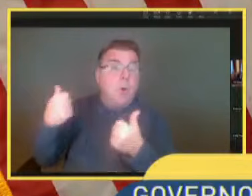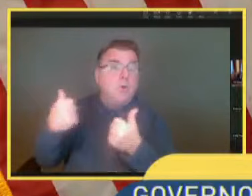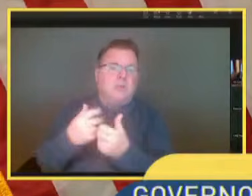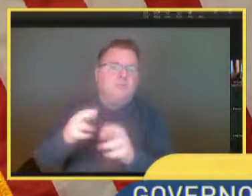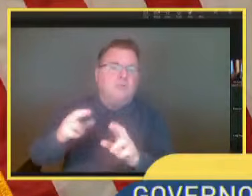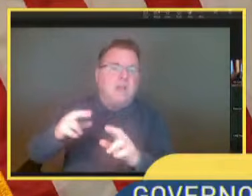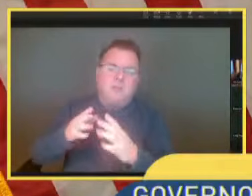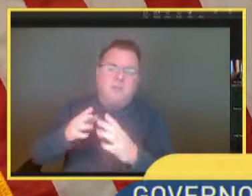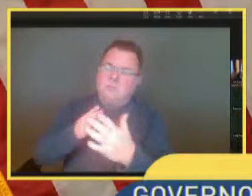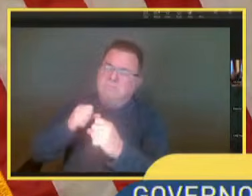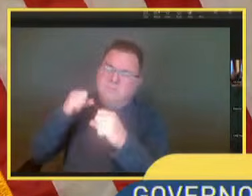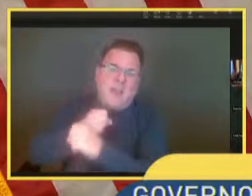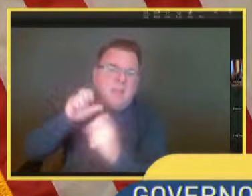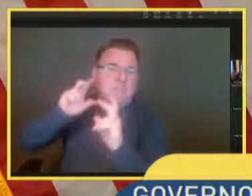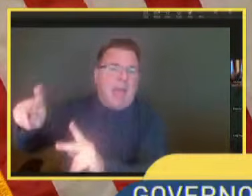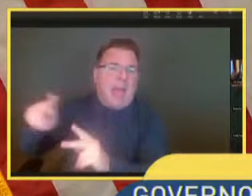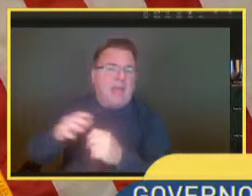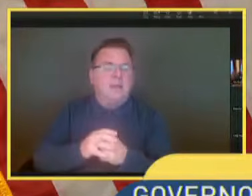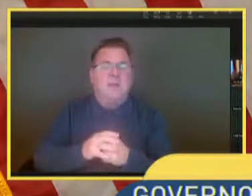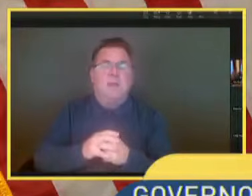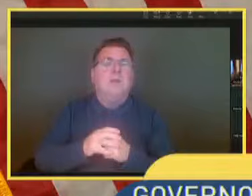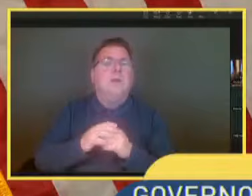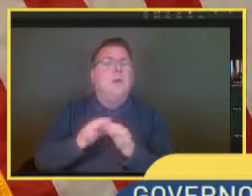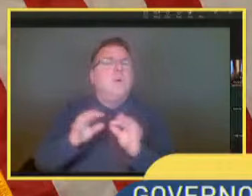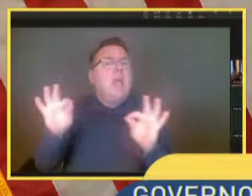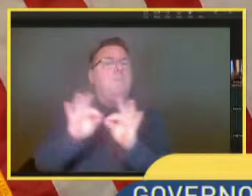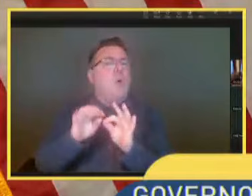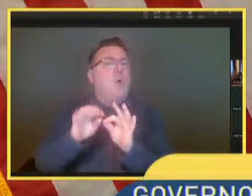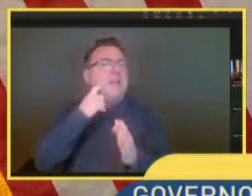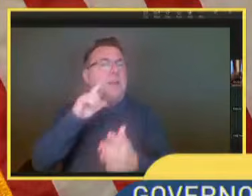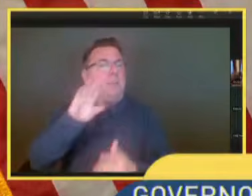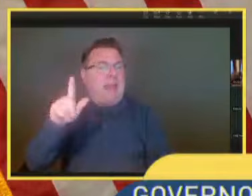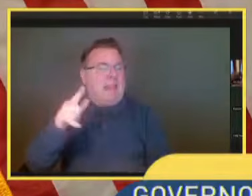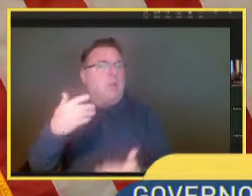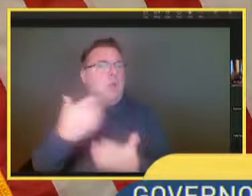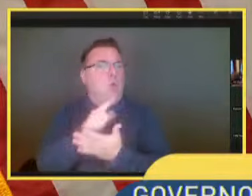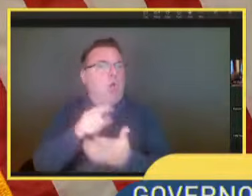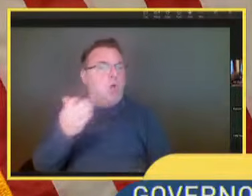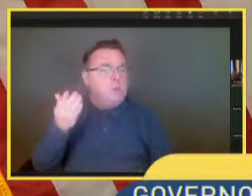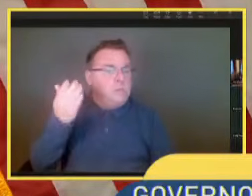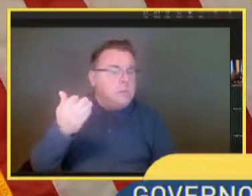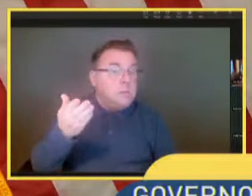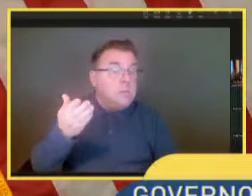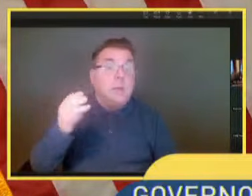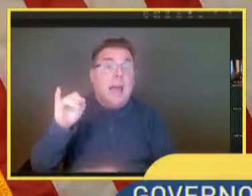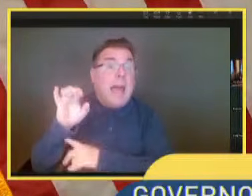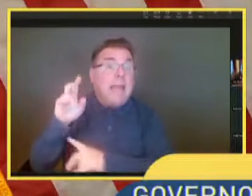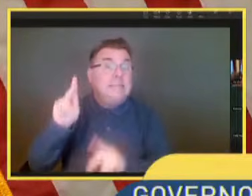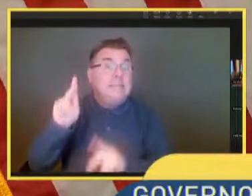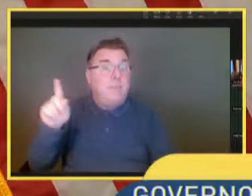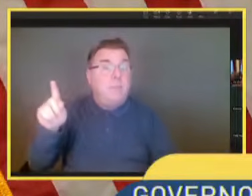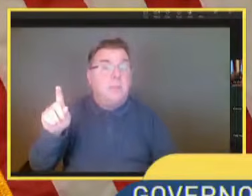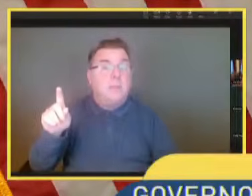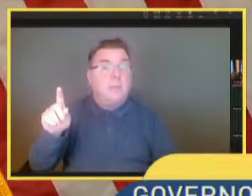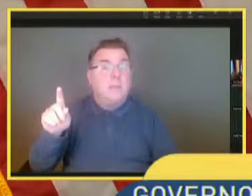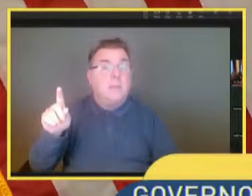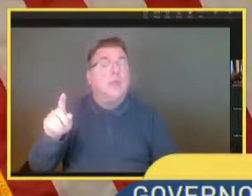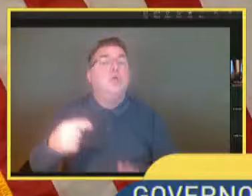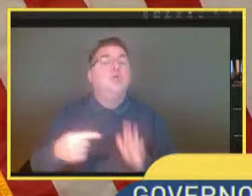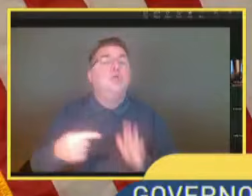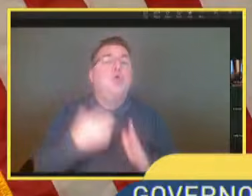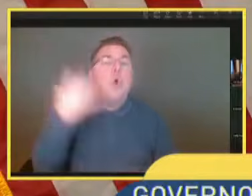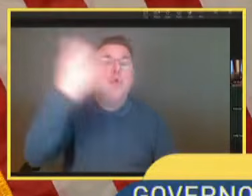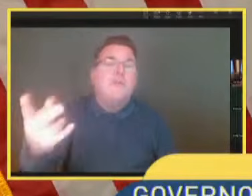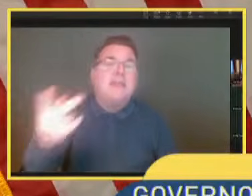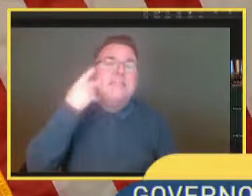So I think it's an extremely important piece of legislation. And, you know, these ICE agents, you know, at least have the guts to show your face if you're going to